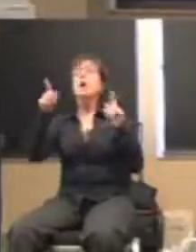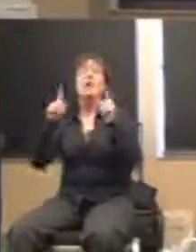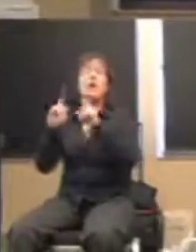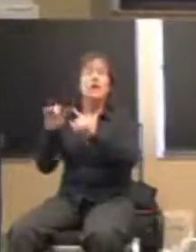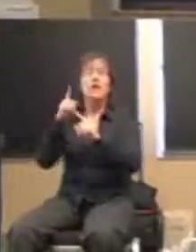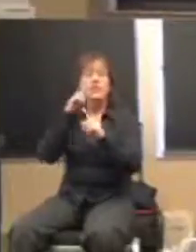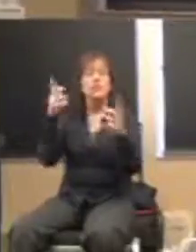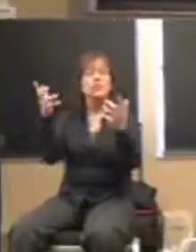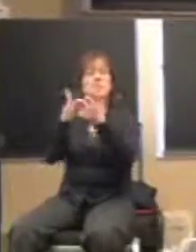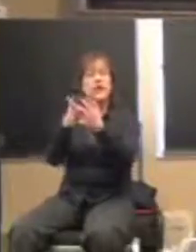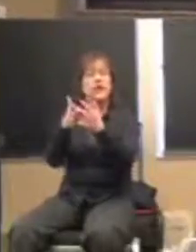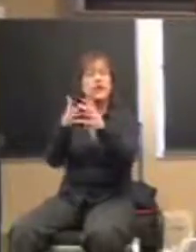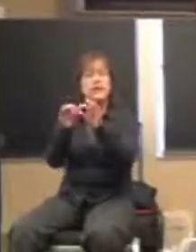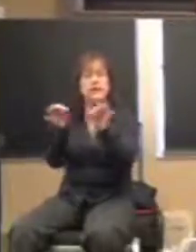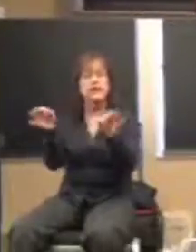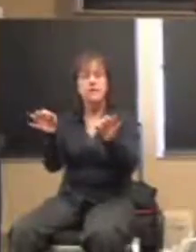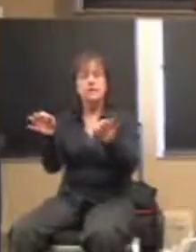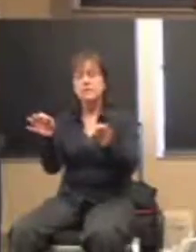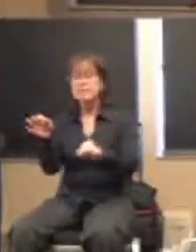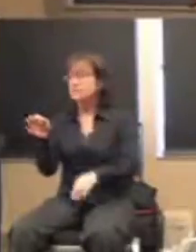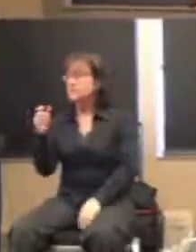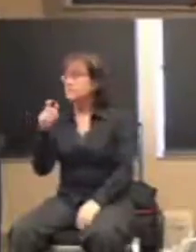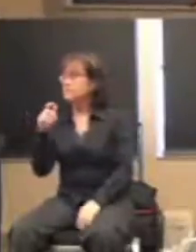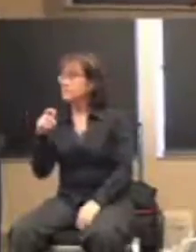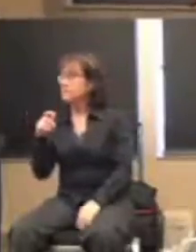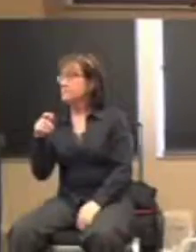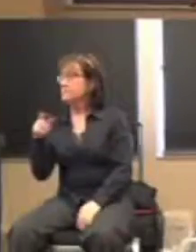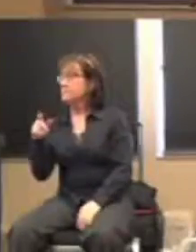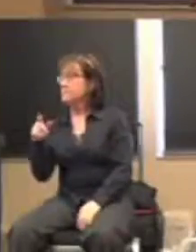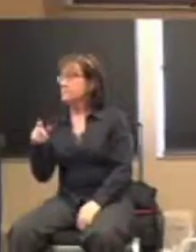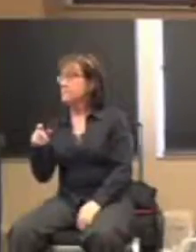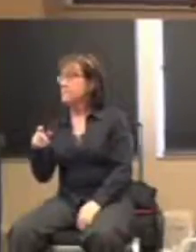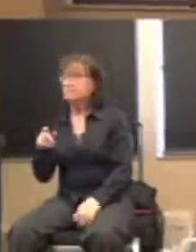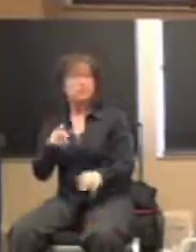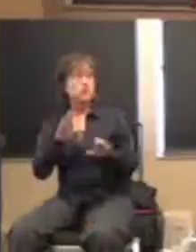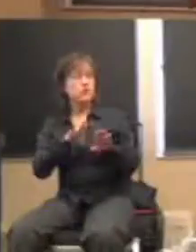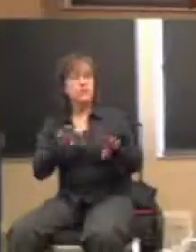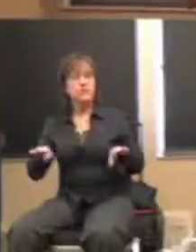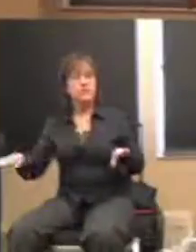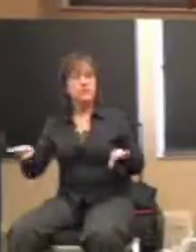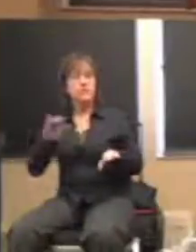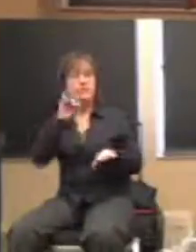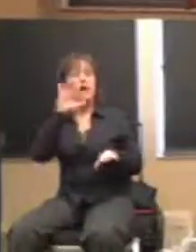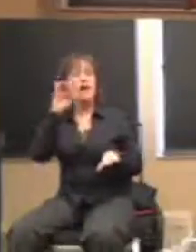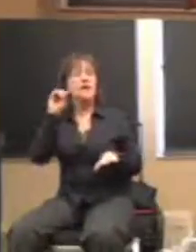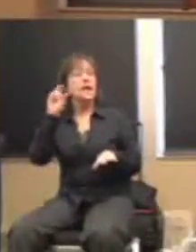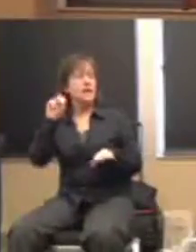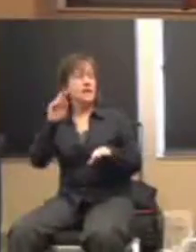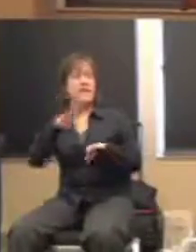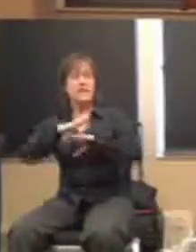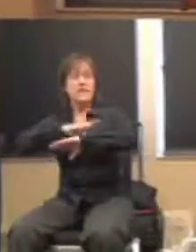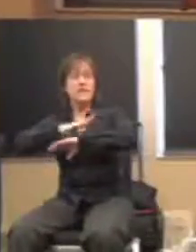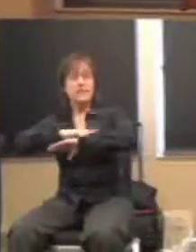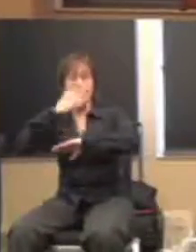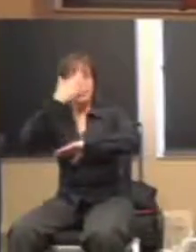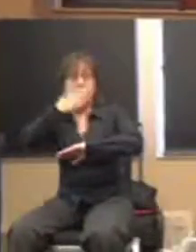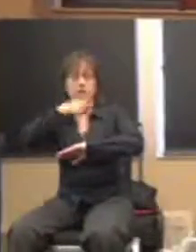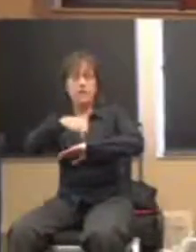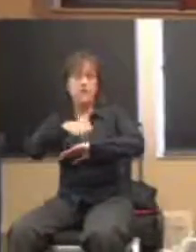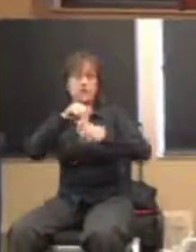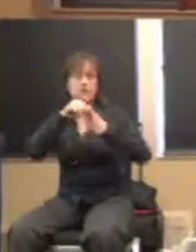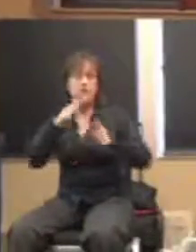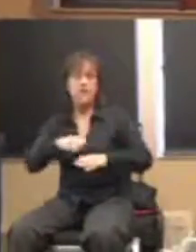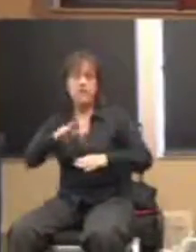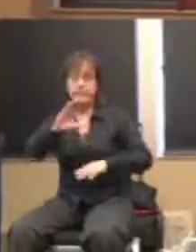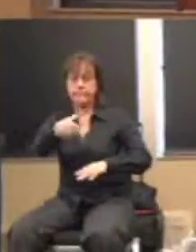the sentence. So what you do is you have the icon on a table right in front of her. And so she's going to go, I will either have this